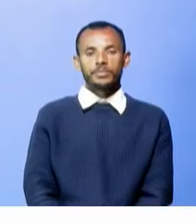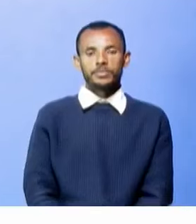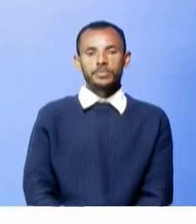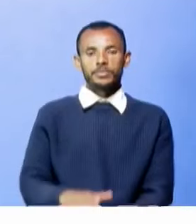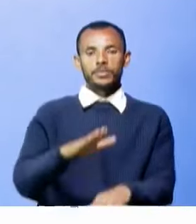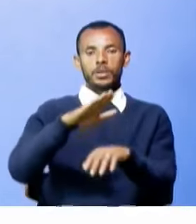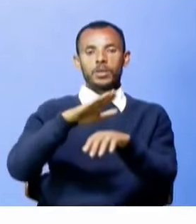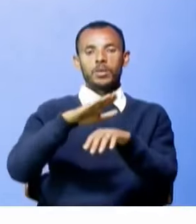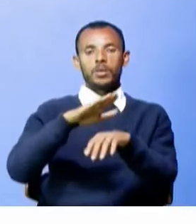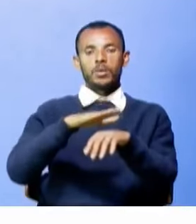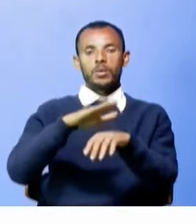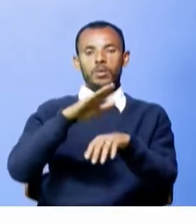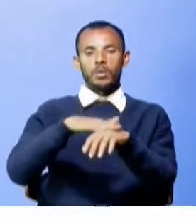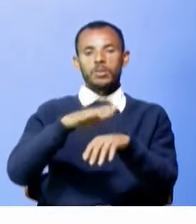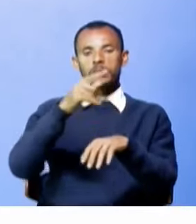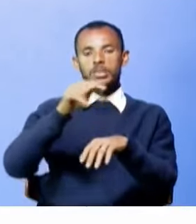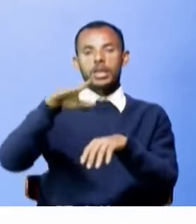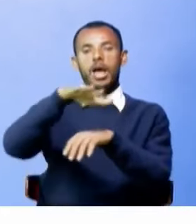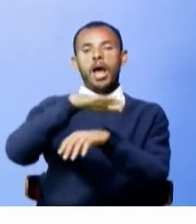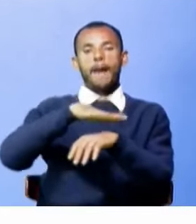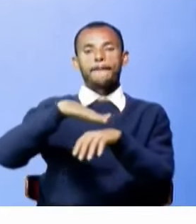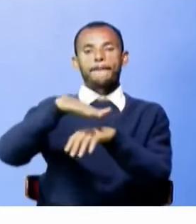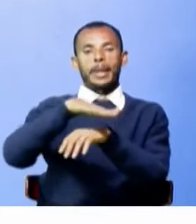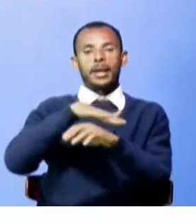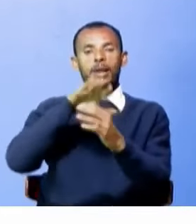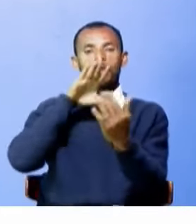on the upper face